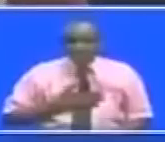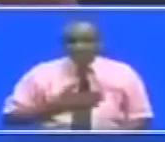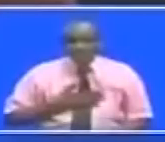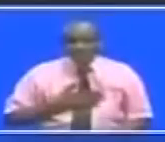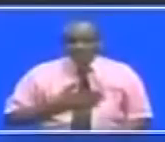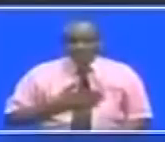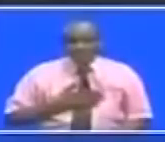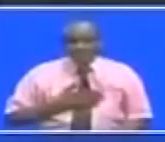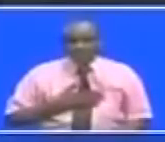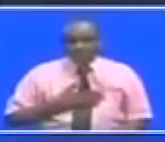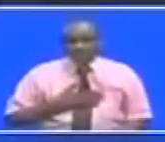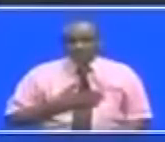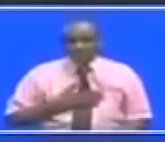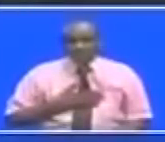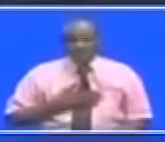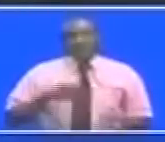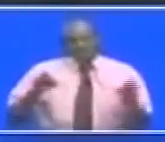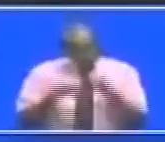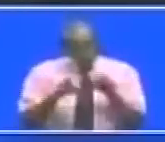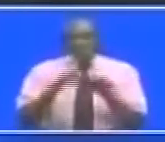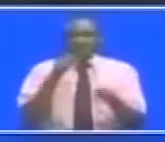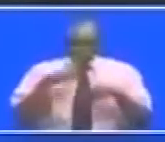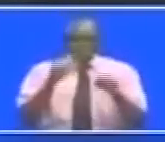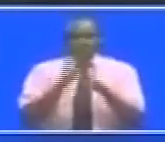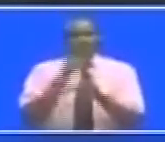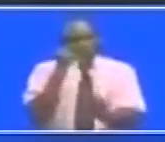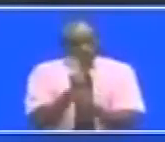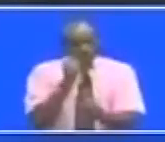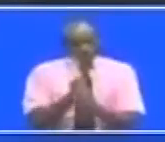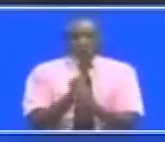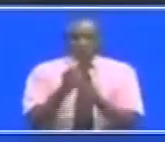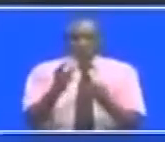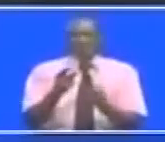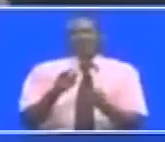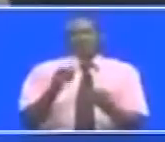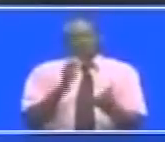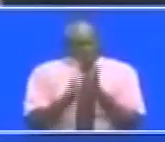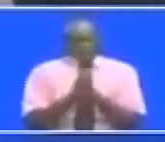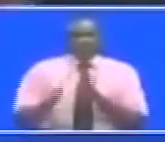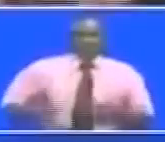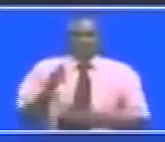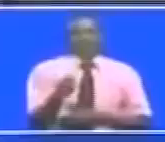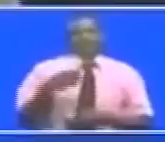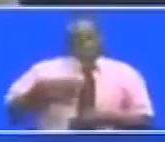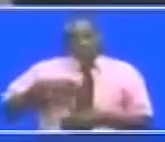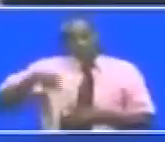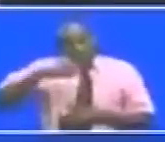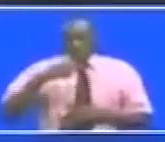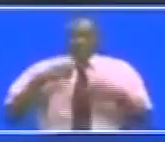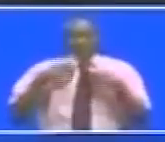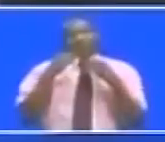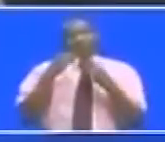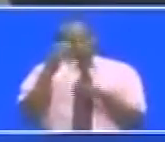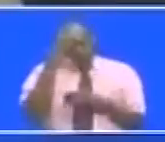and for engaging in our jobs with that sense of selflessness that the majority of us are known